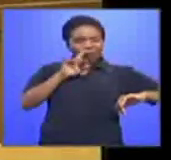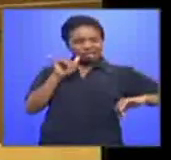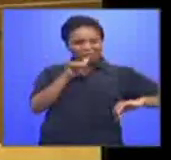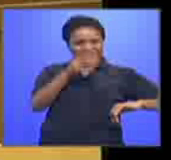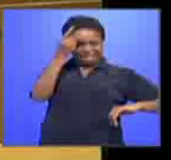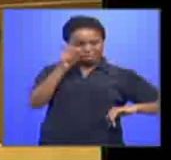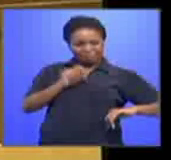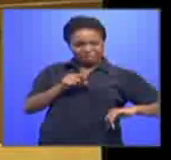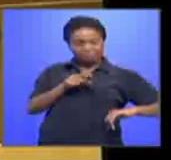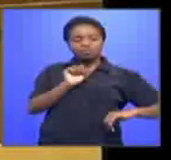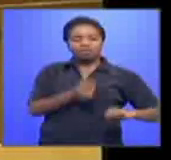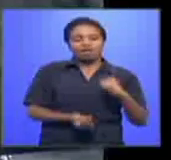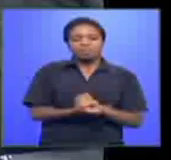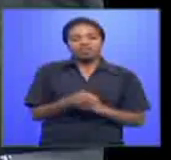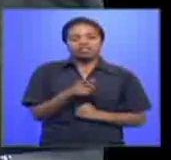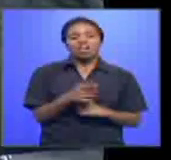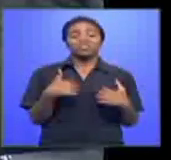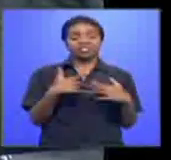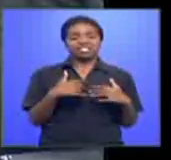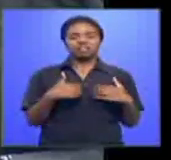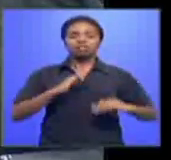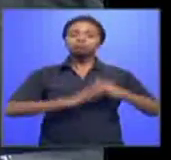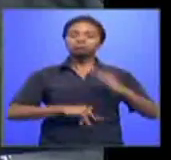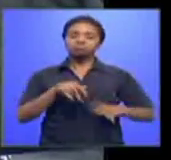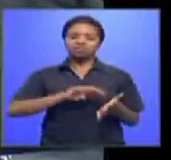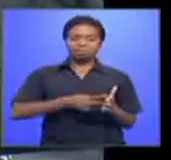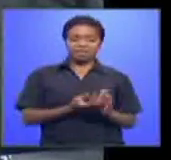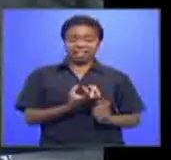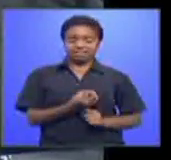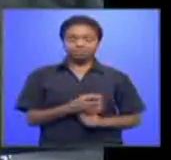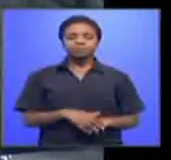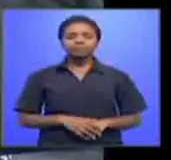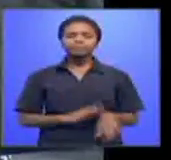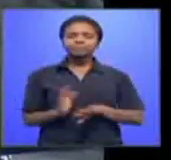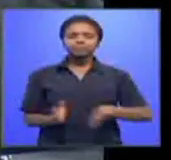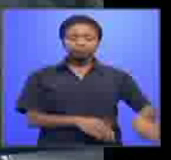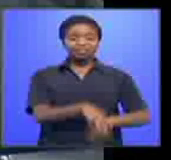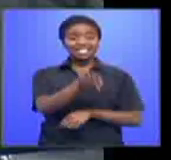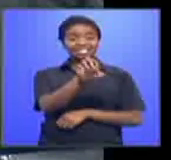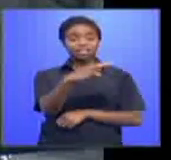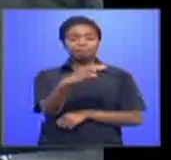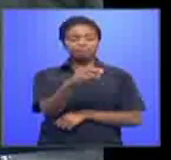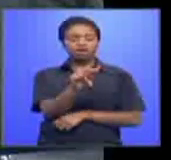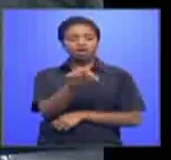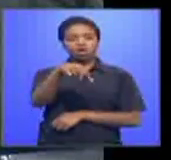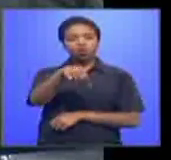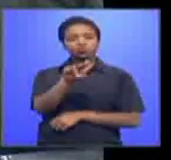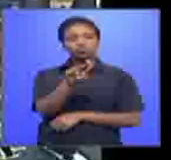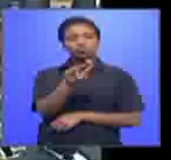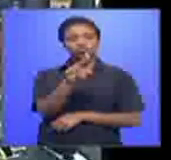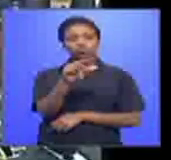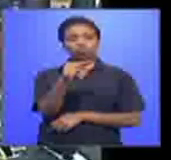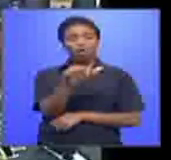airport. In the Eastern Cape, I officially opened the port of Ngqura,